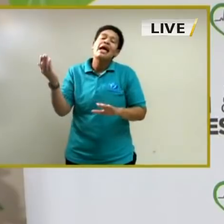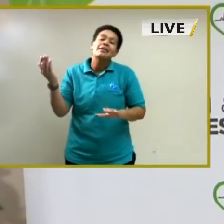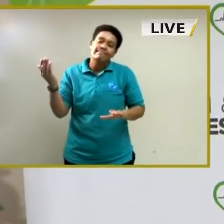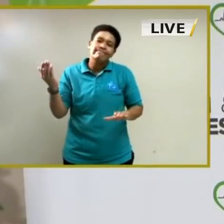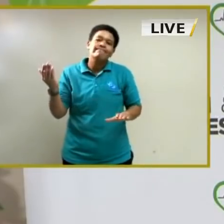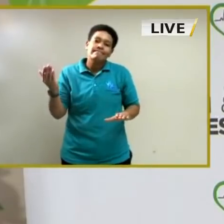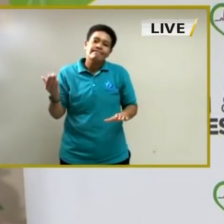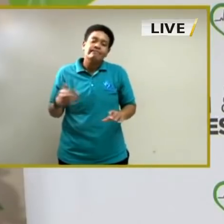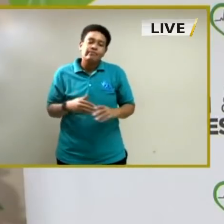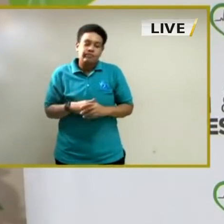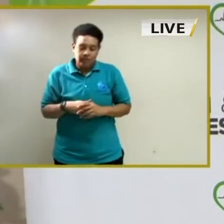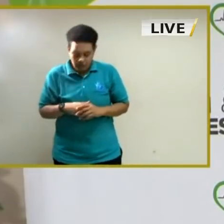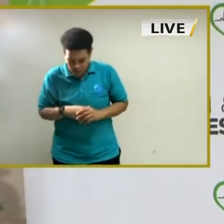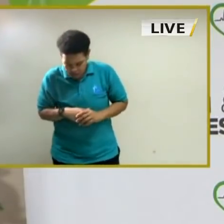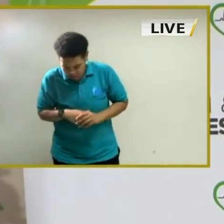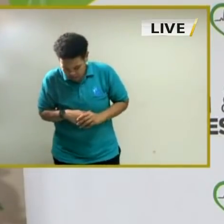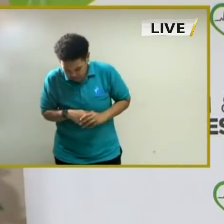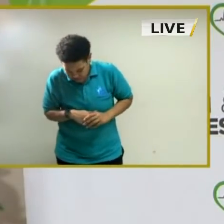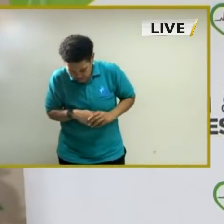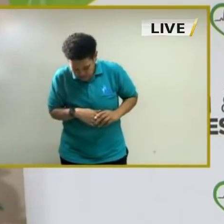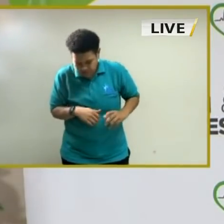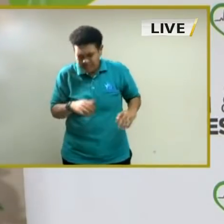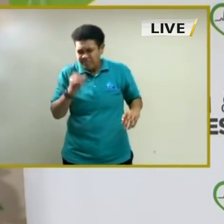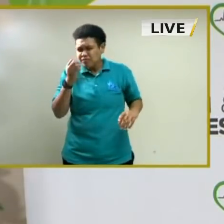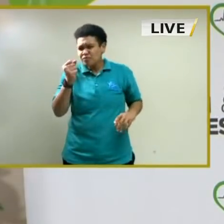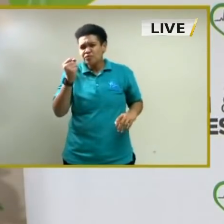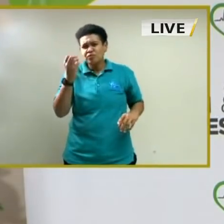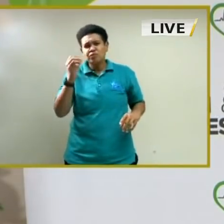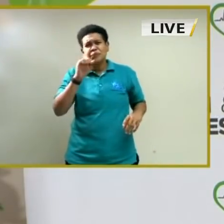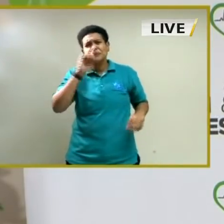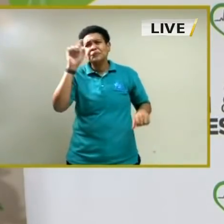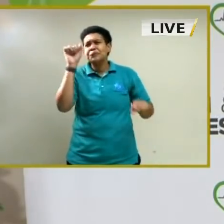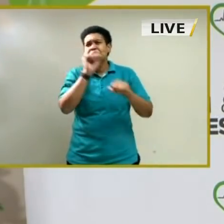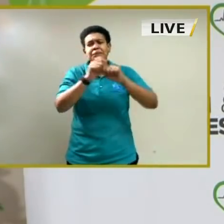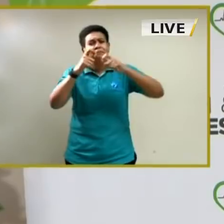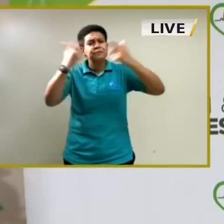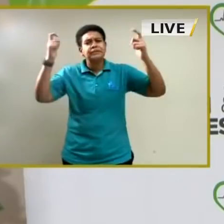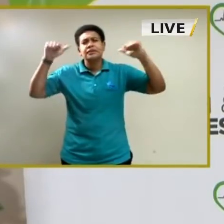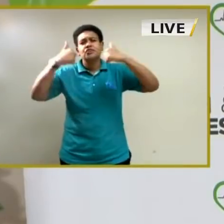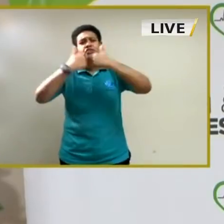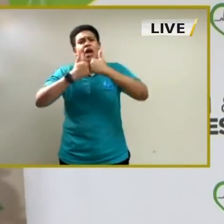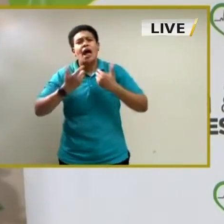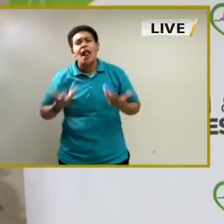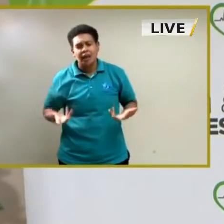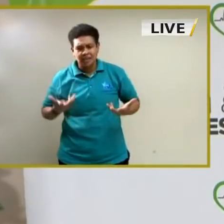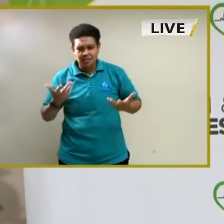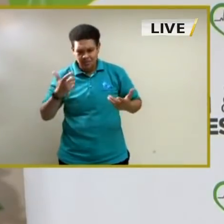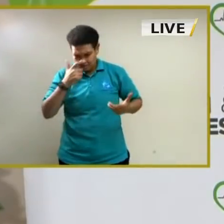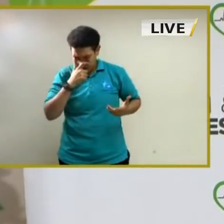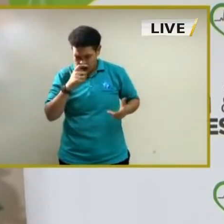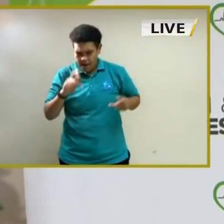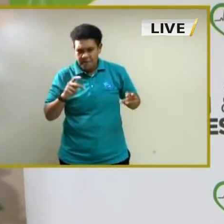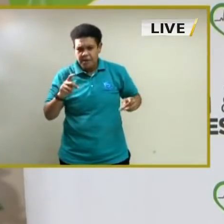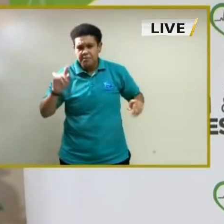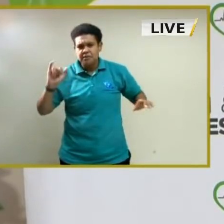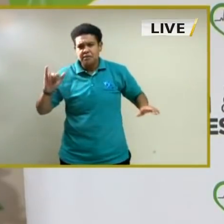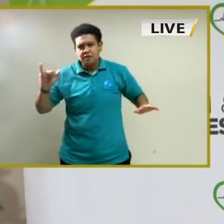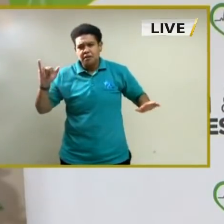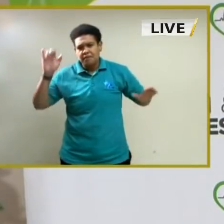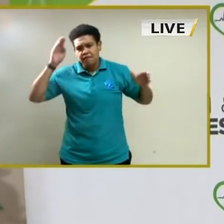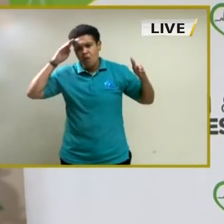regrettably. So it's a real challenge to get persons to remain